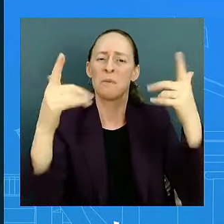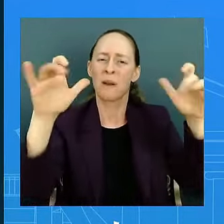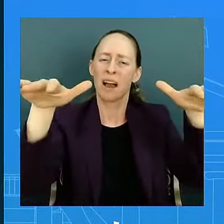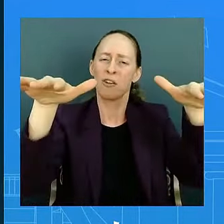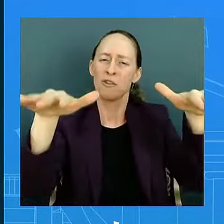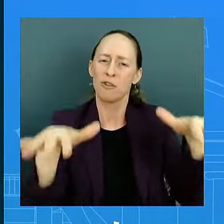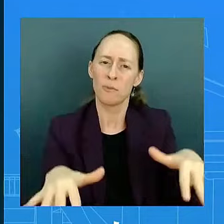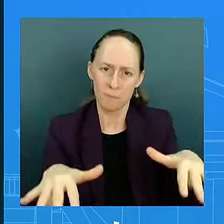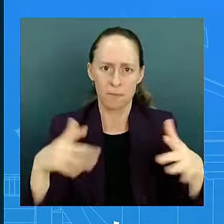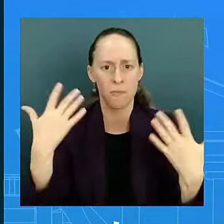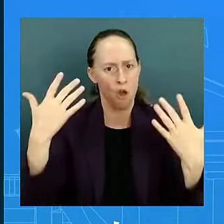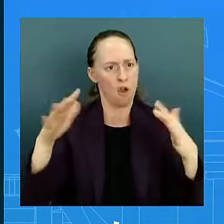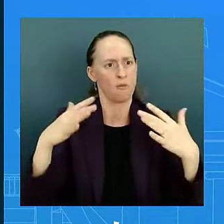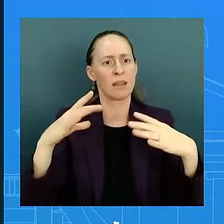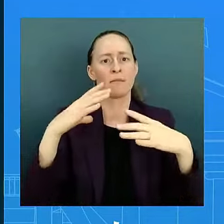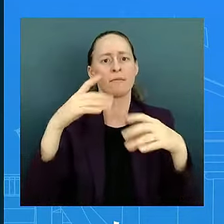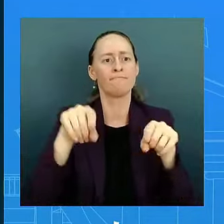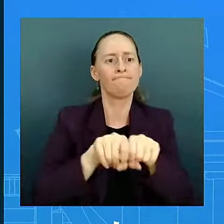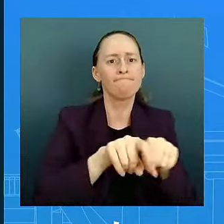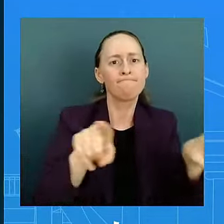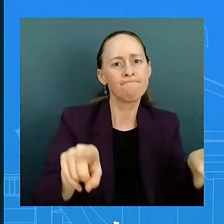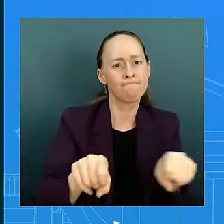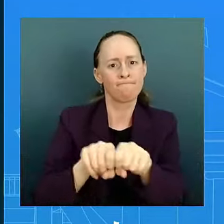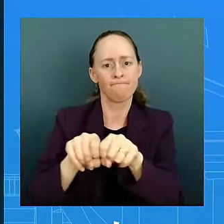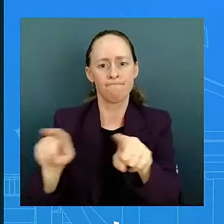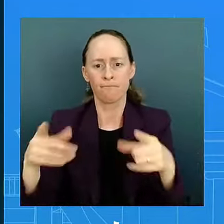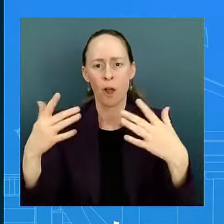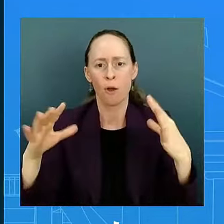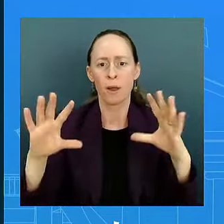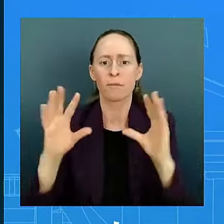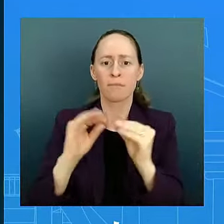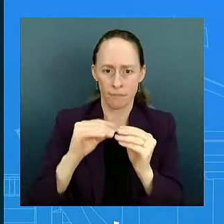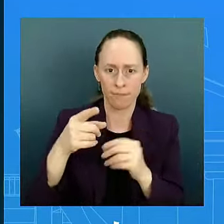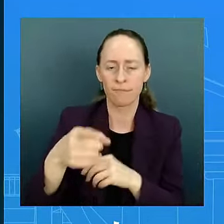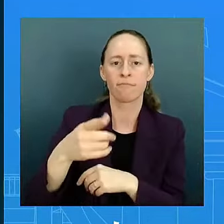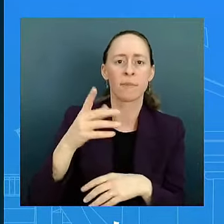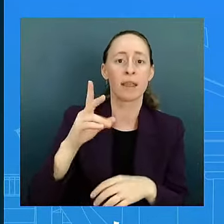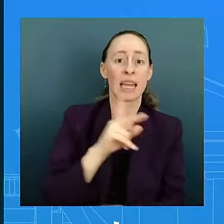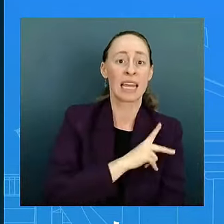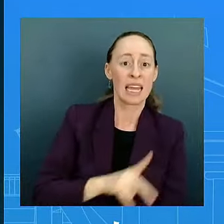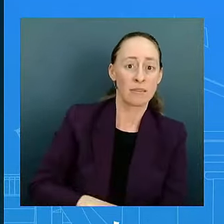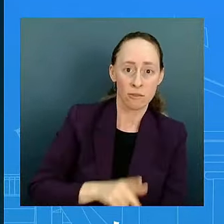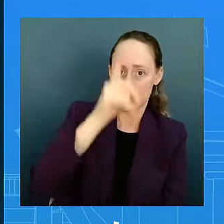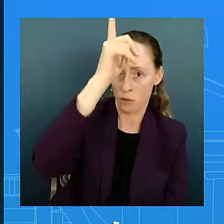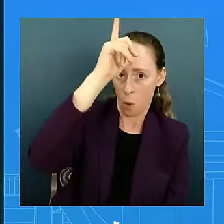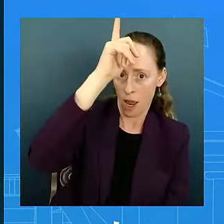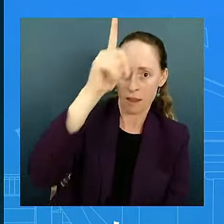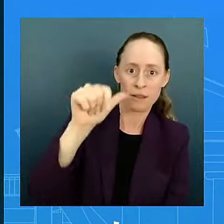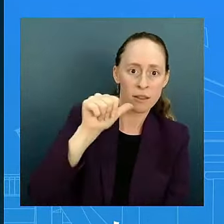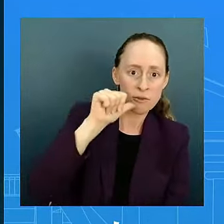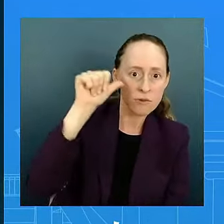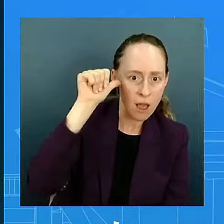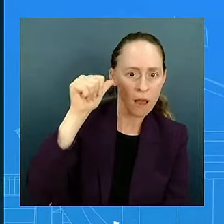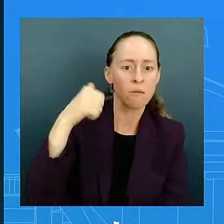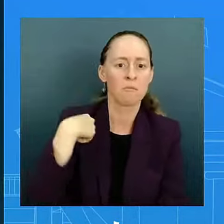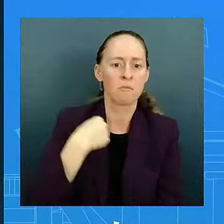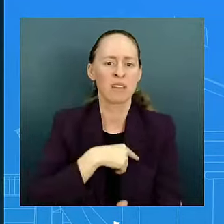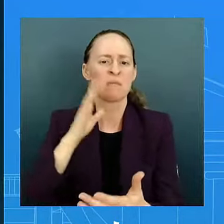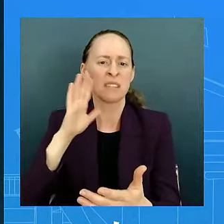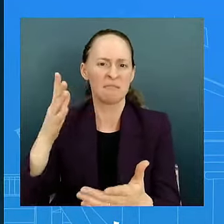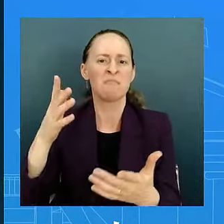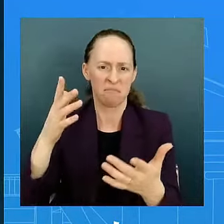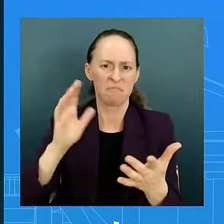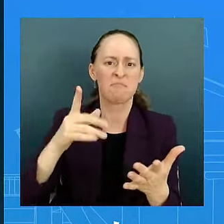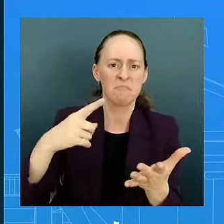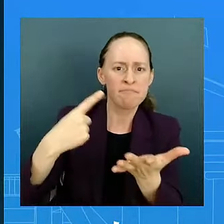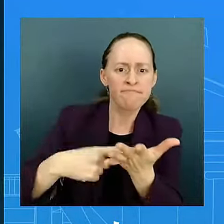Jordan yesterday. And so that's what we're going to focus on. Secretary Blinken obviously has had multiple conversations as well. And so that is our focus,